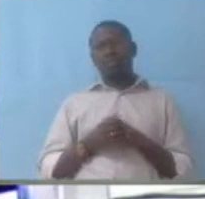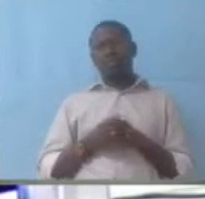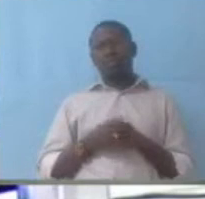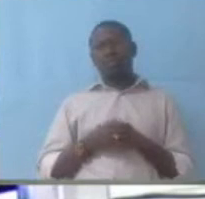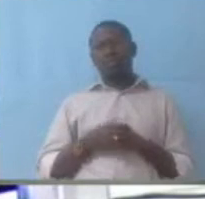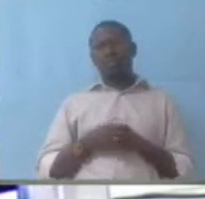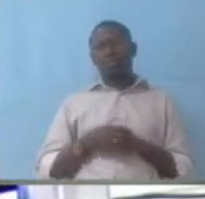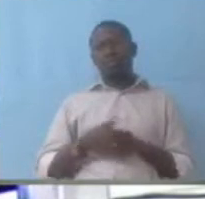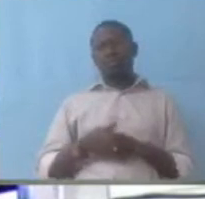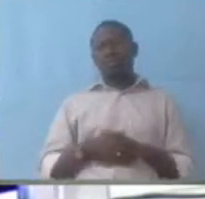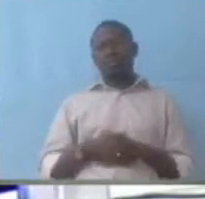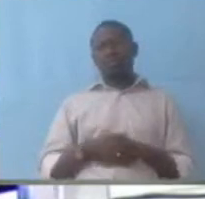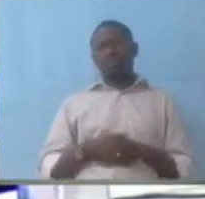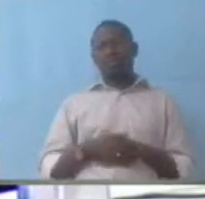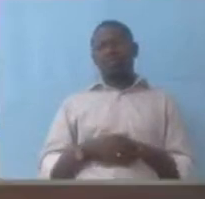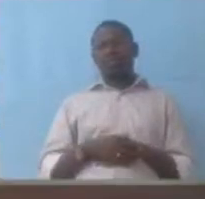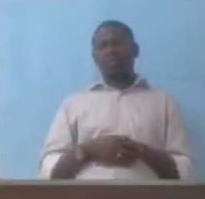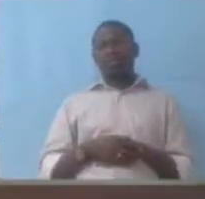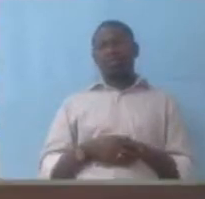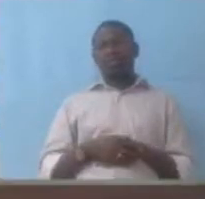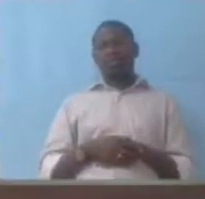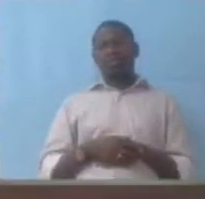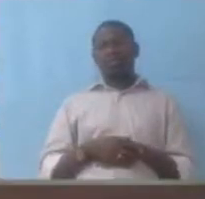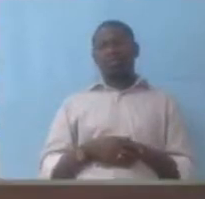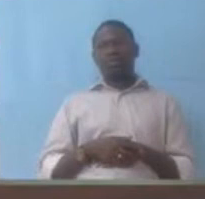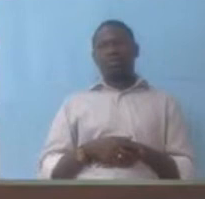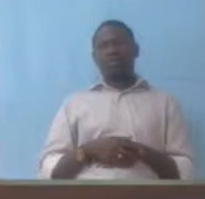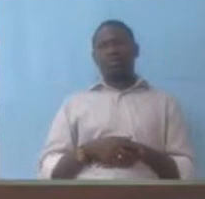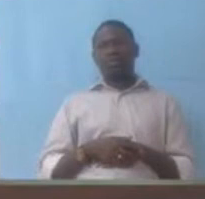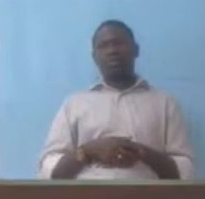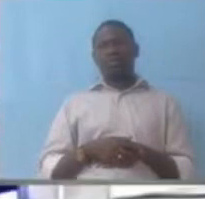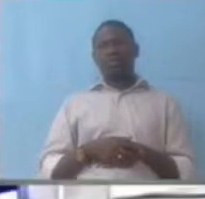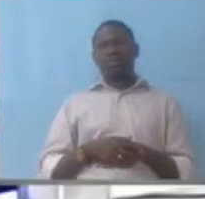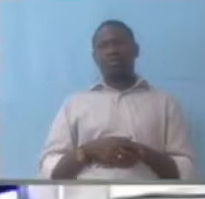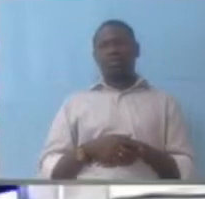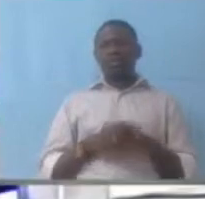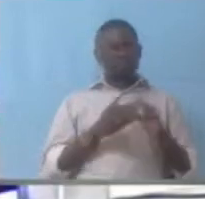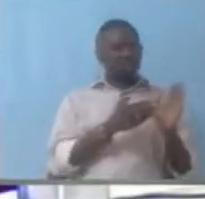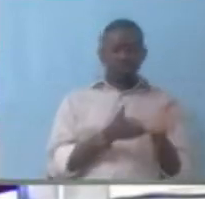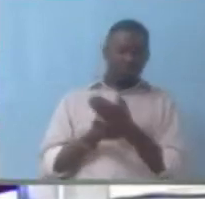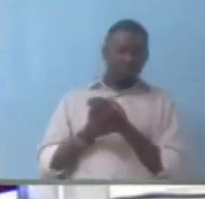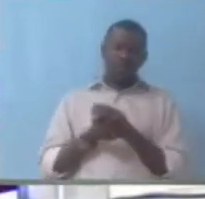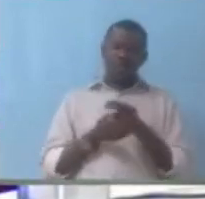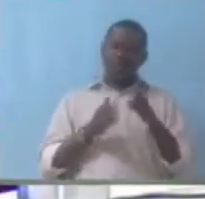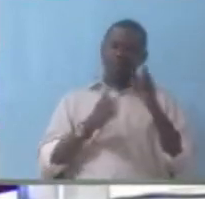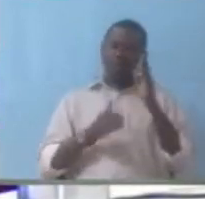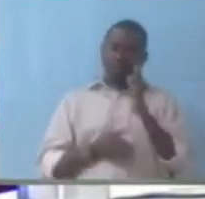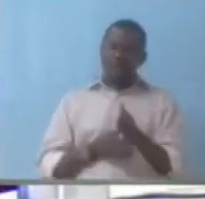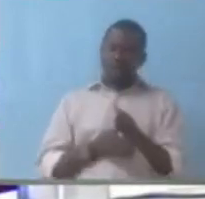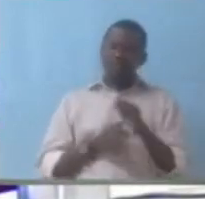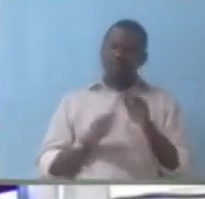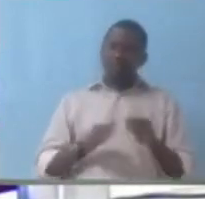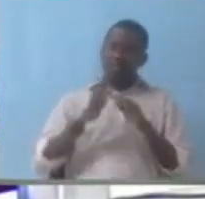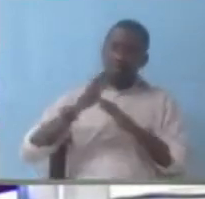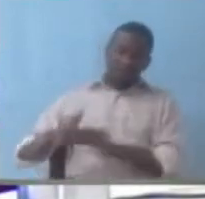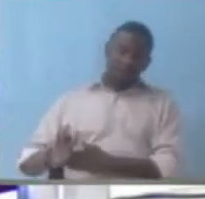economy alam ko yewol le de dateng. I ousted the jurisdiction of the courts and gave legislative powers to the council. Kakiti bunda al deng